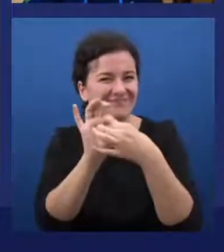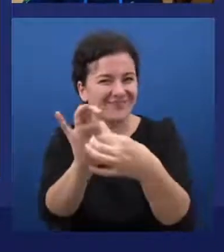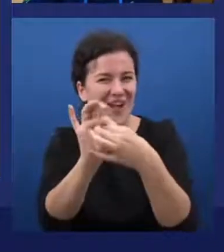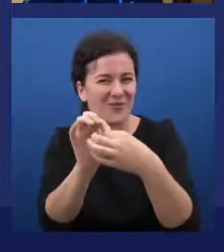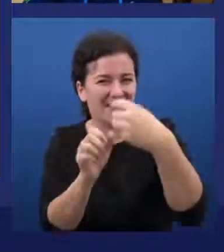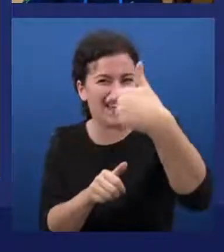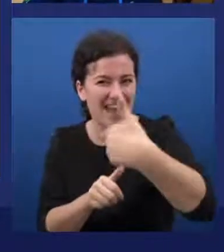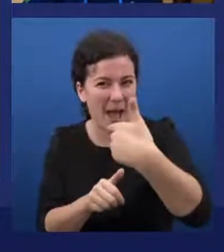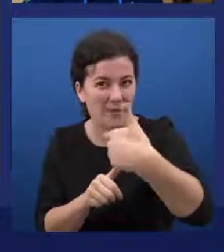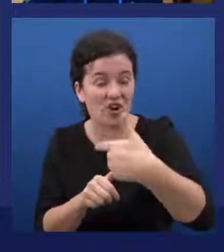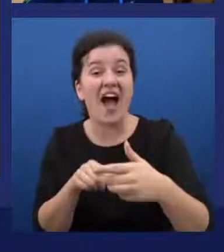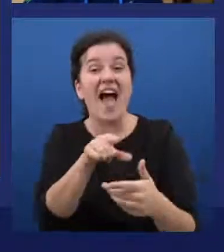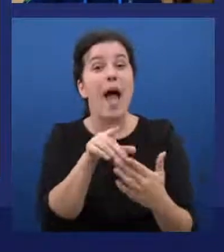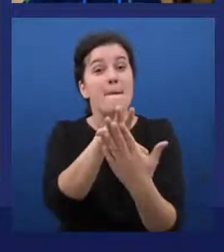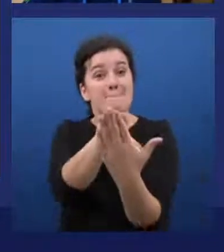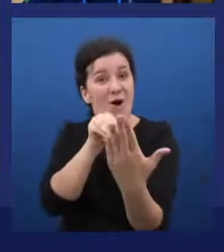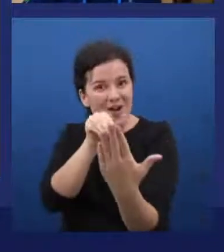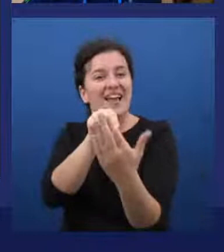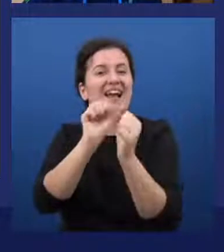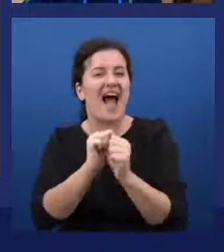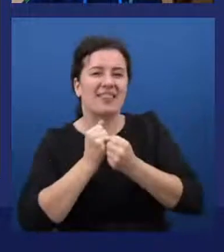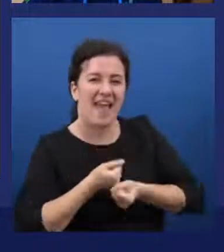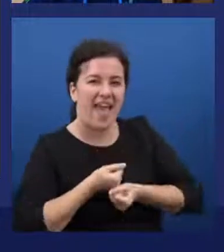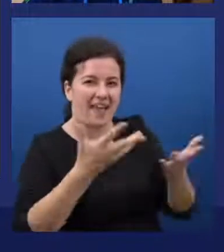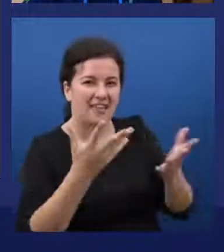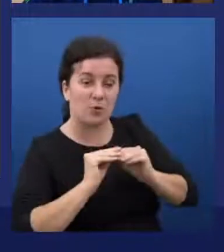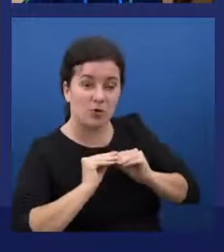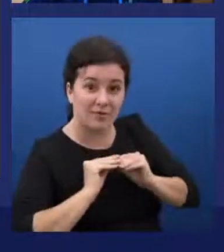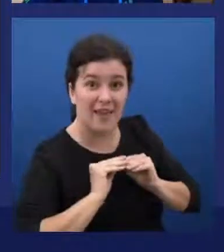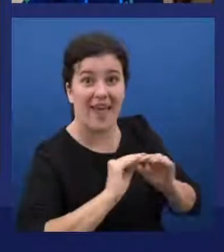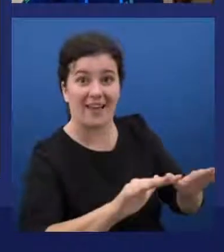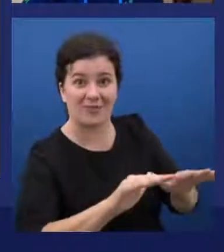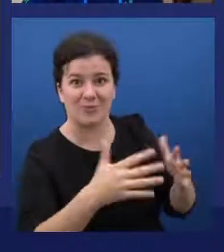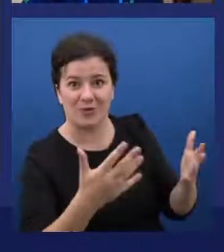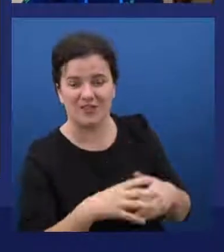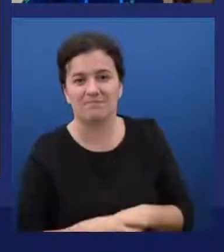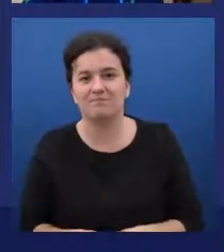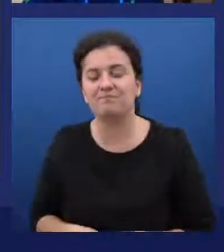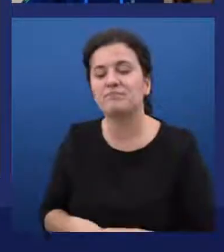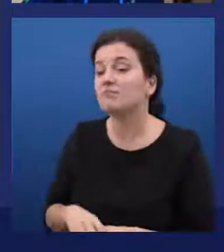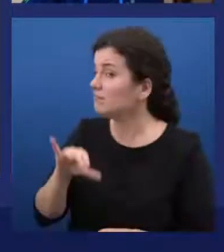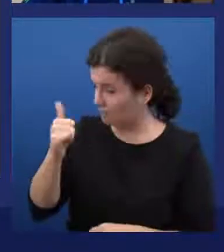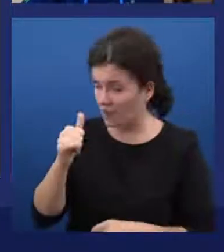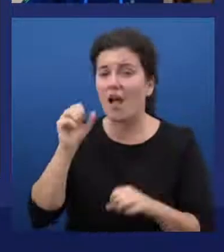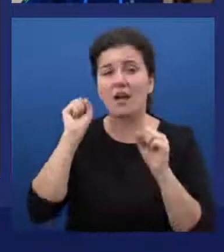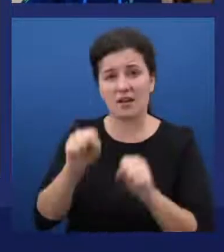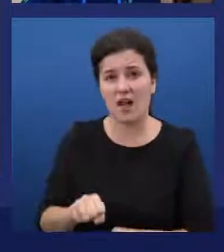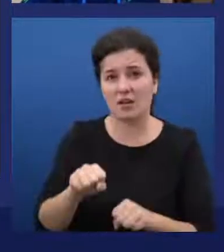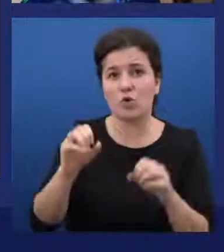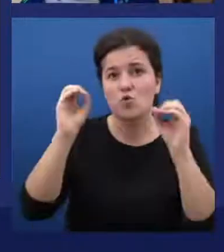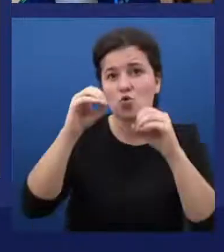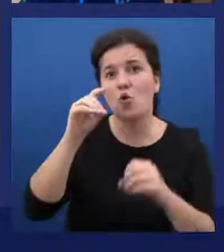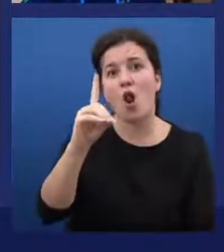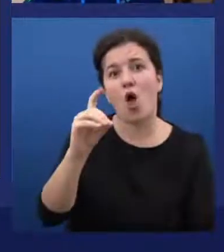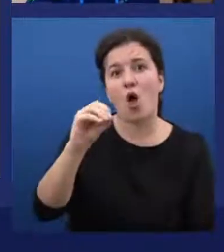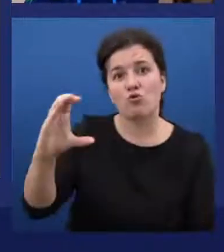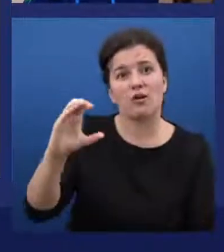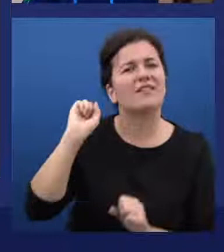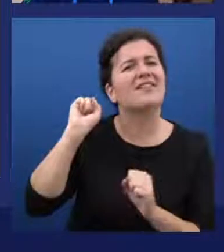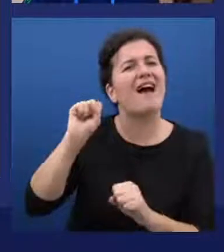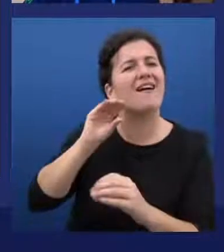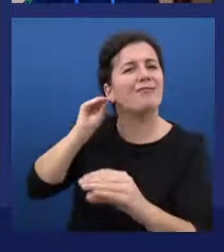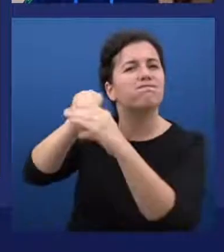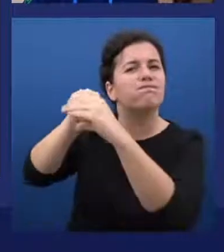these models. And you can also put it onto a Docker container. So basically you can play with